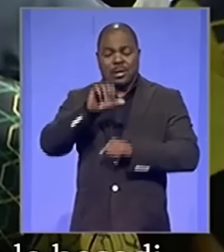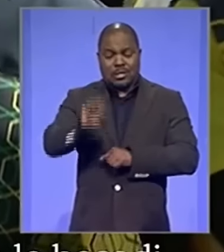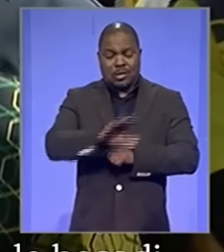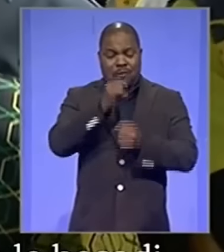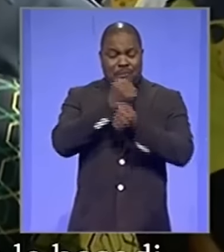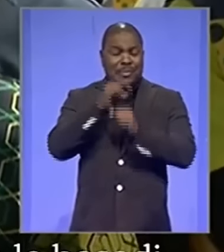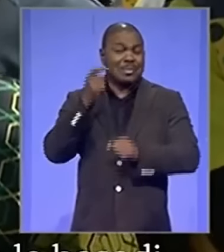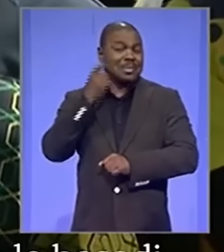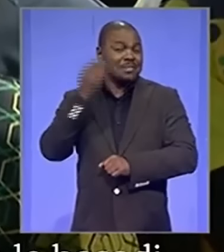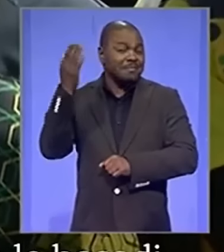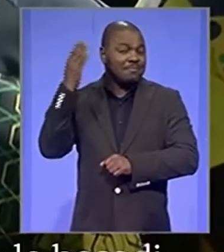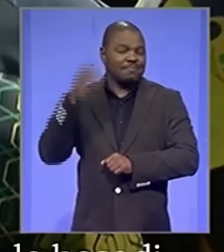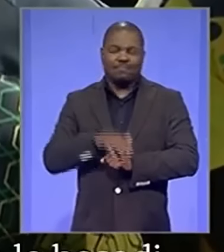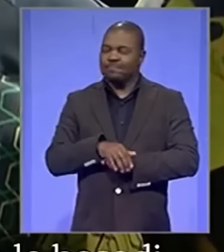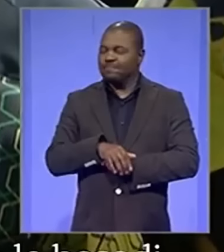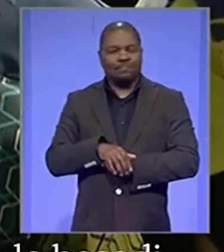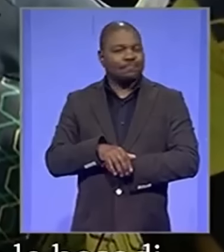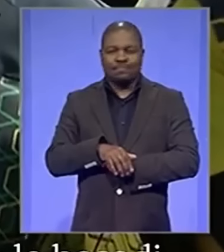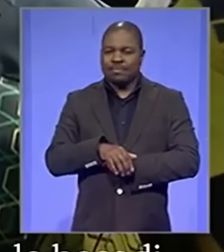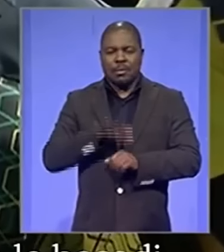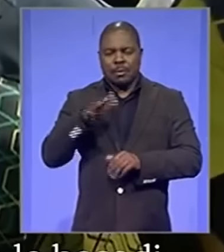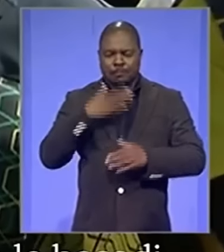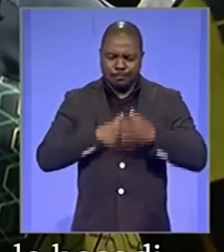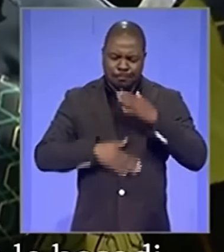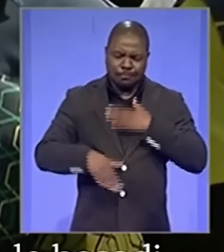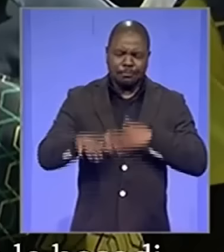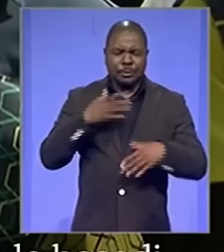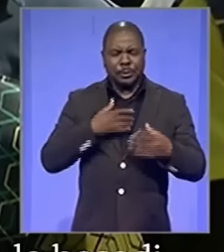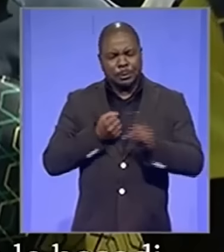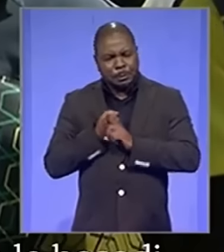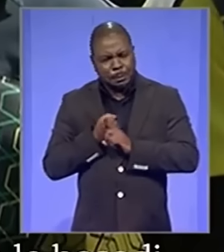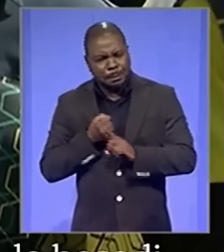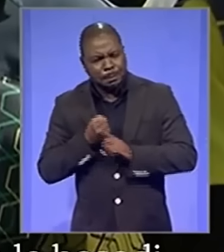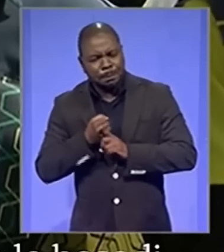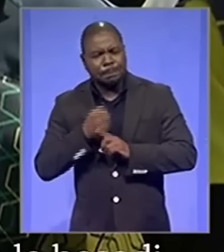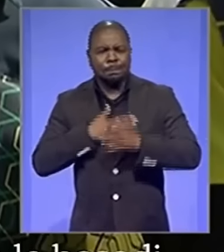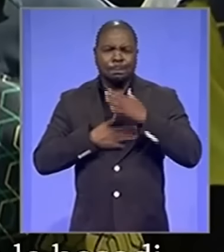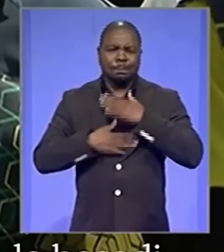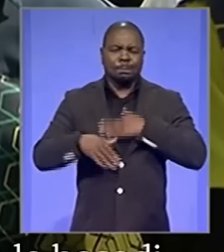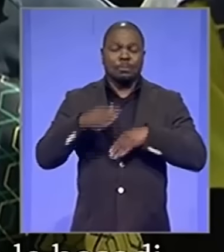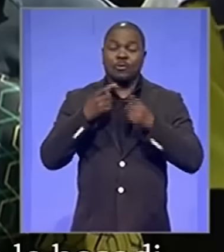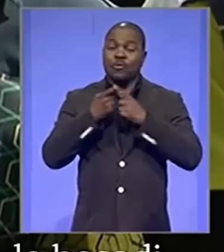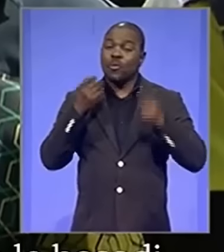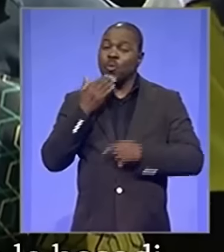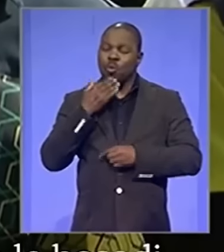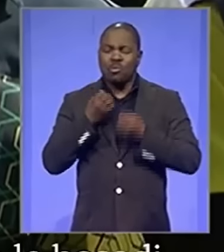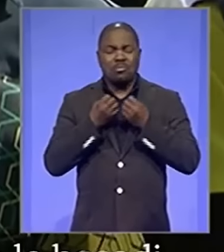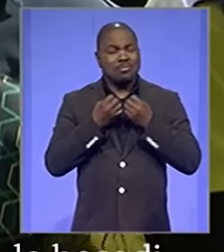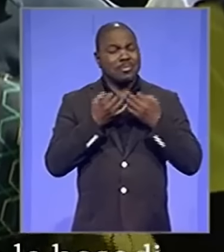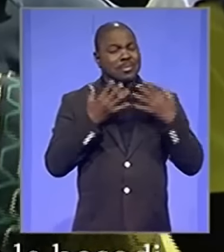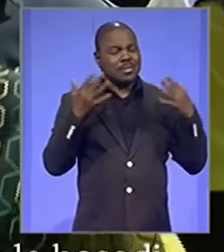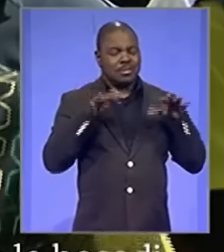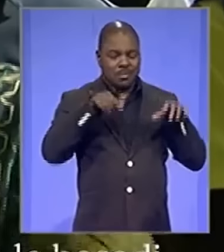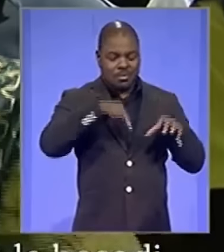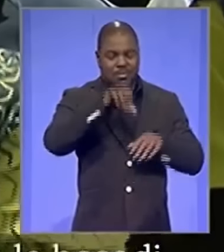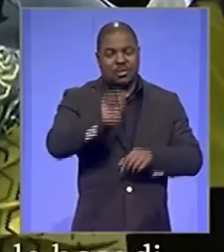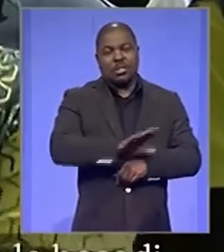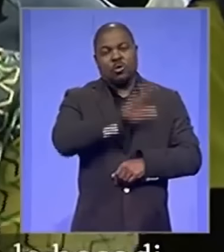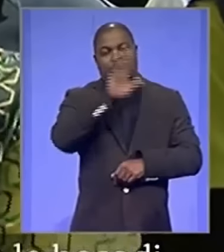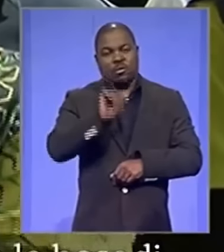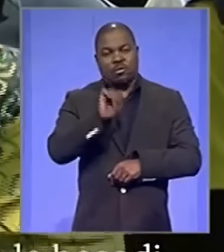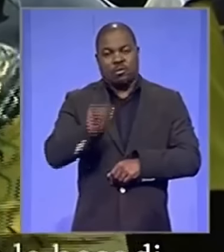came because of sacrifices of many in our country, but